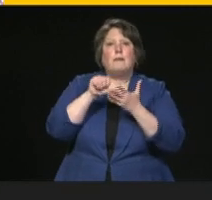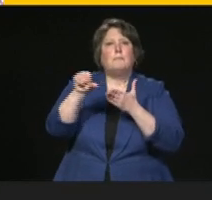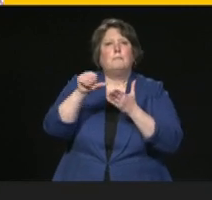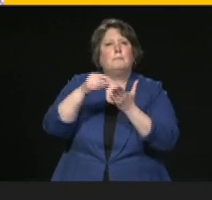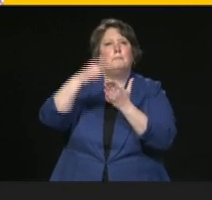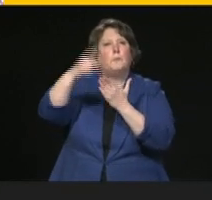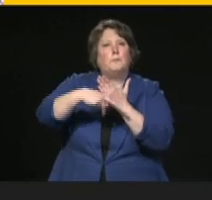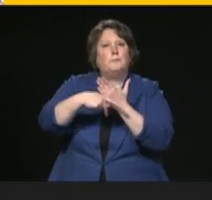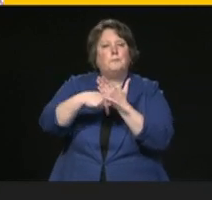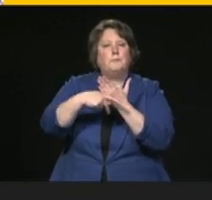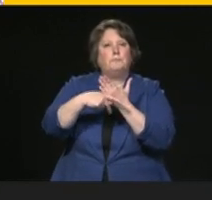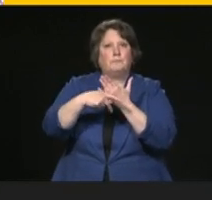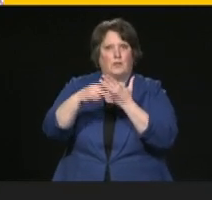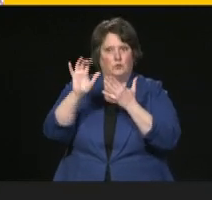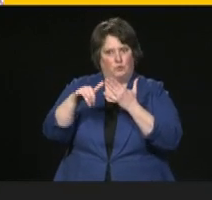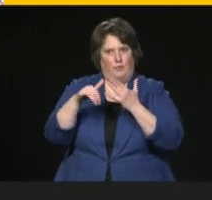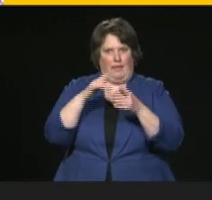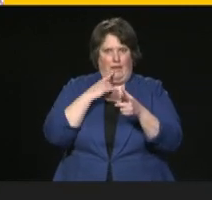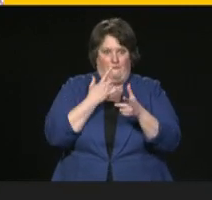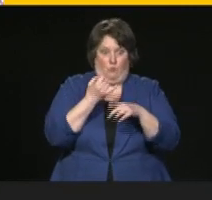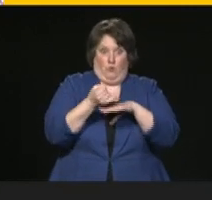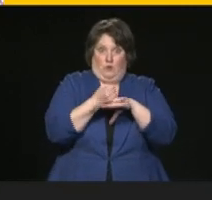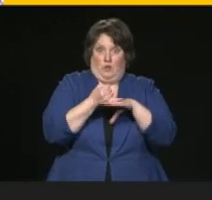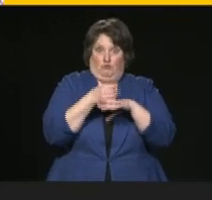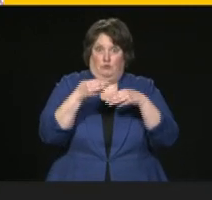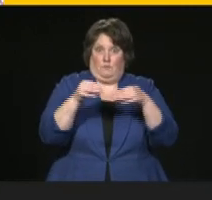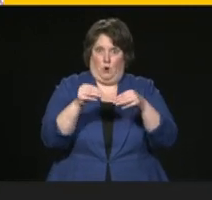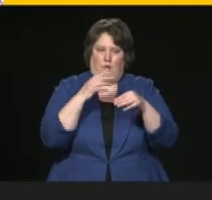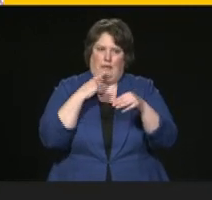which is a key channel credit for companies.